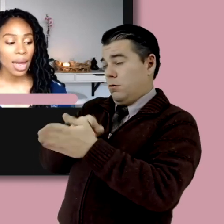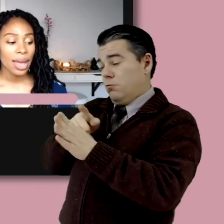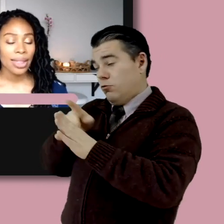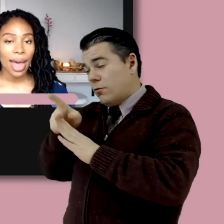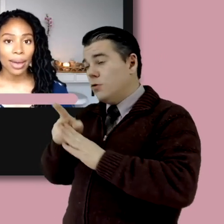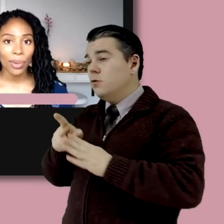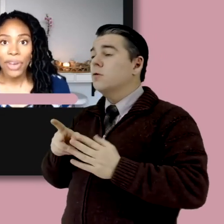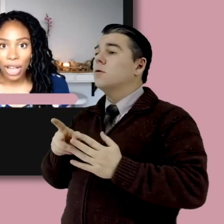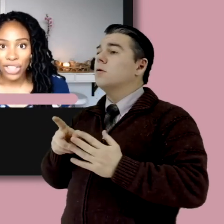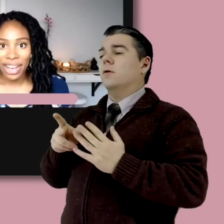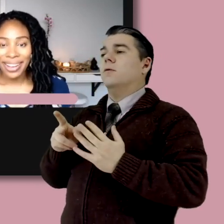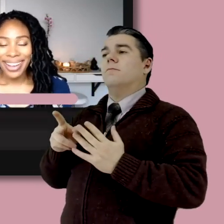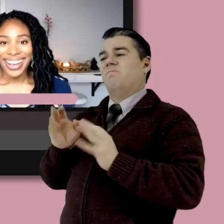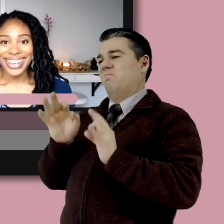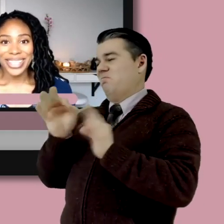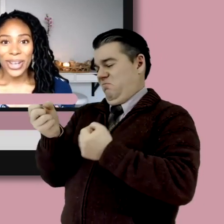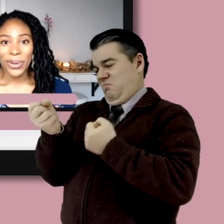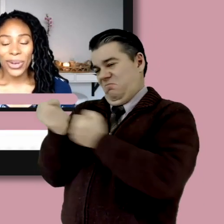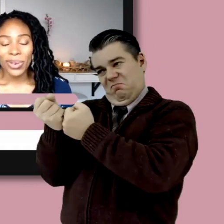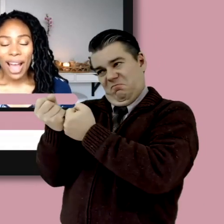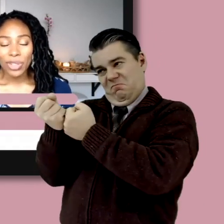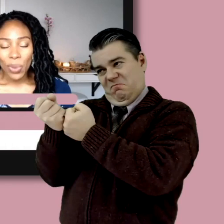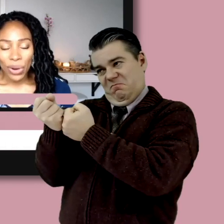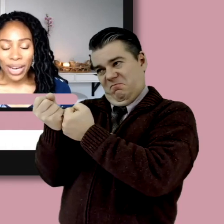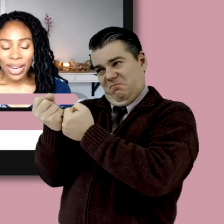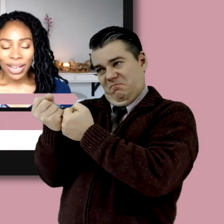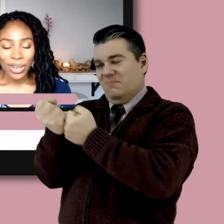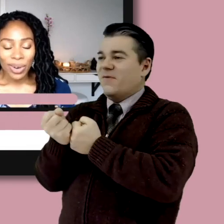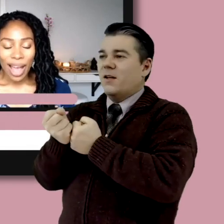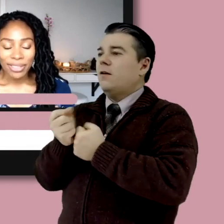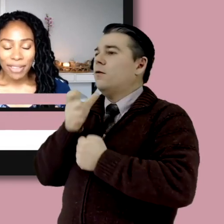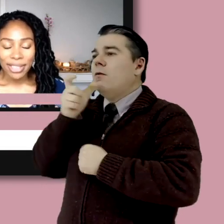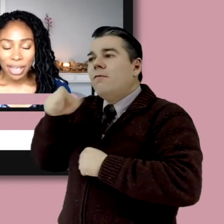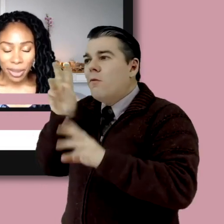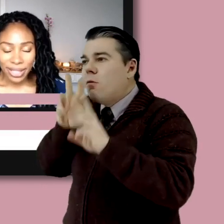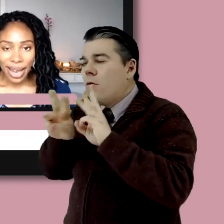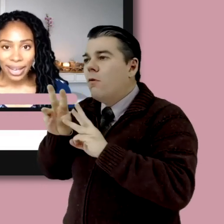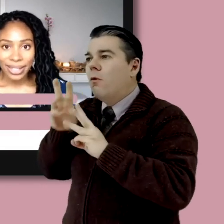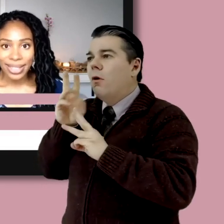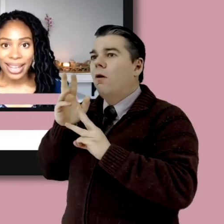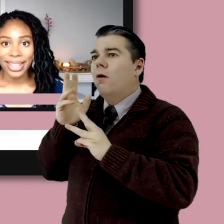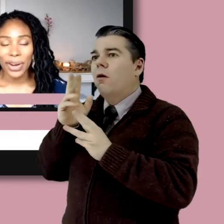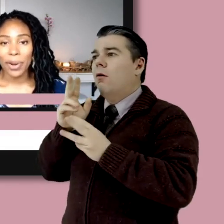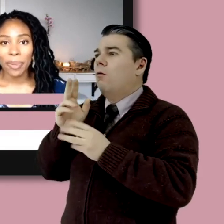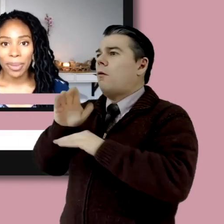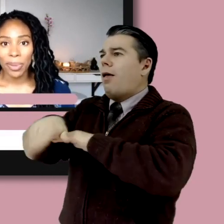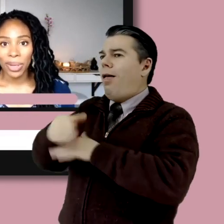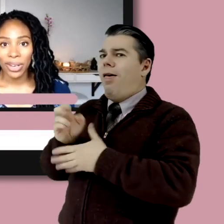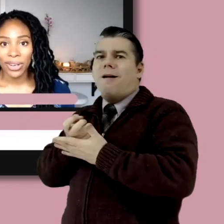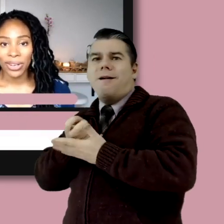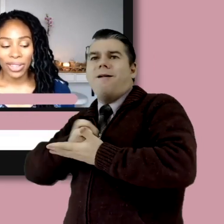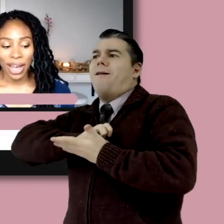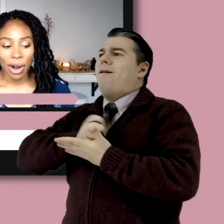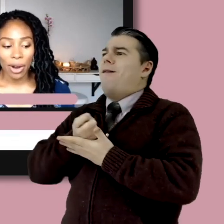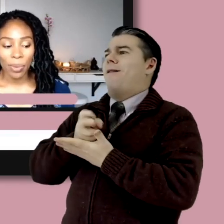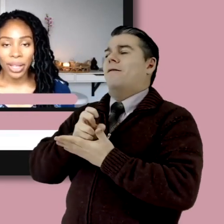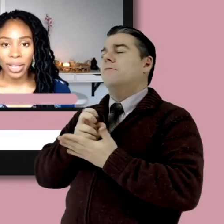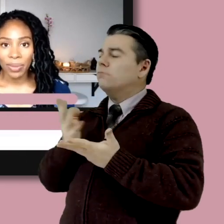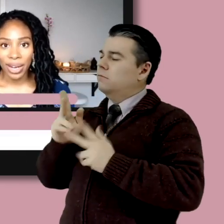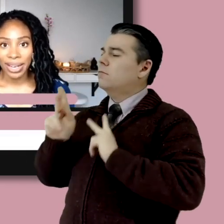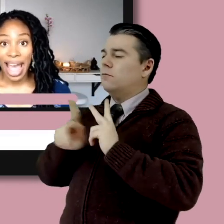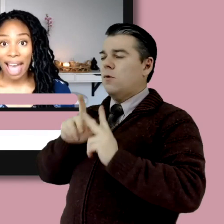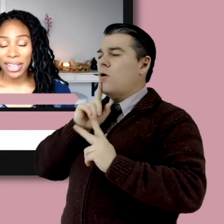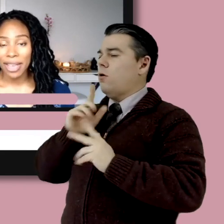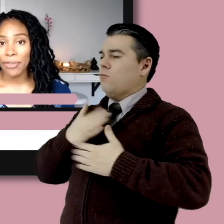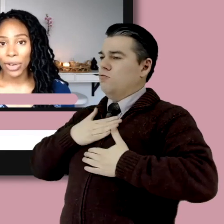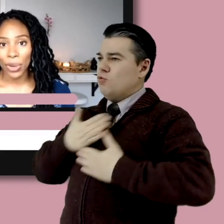professionals, that we've got you. And so you don't have to worry. You don't have to have sleepless nights. Like there are people here that are willing and